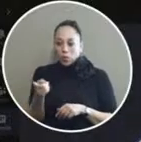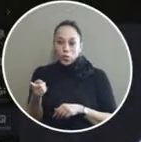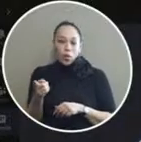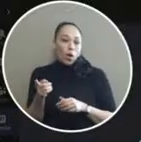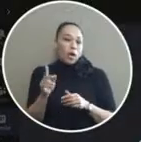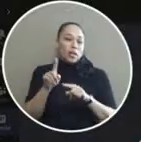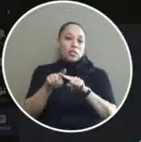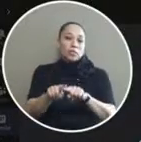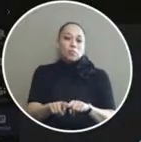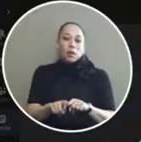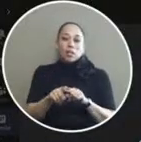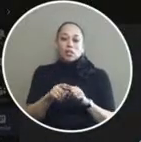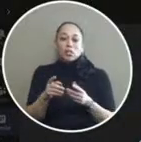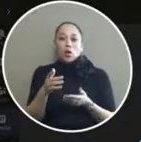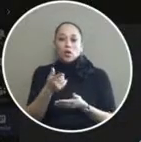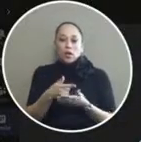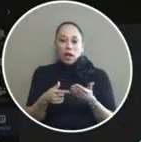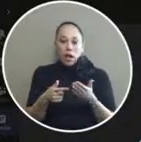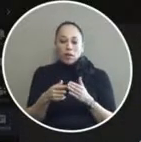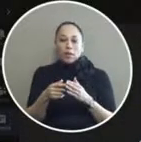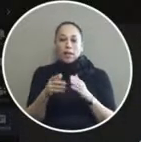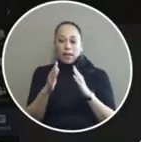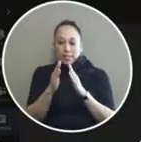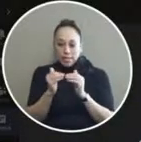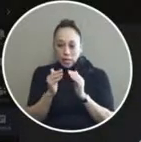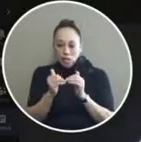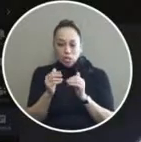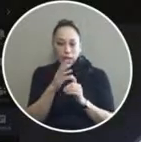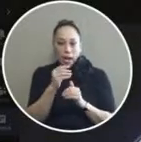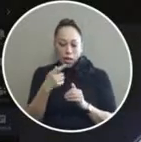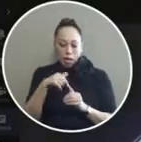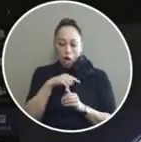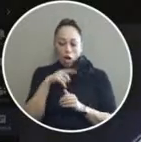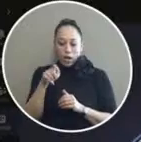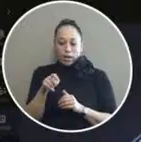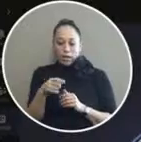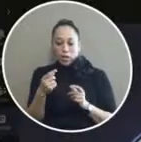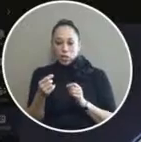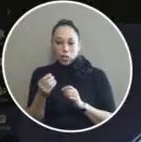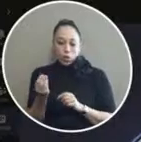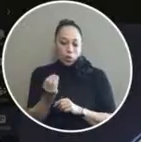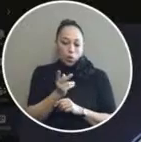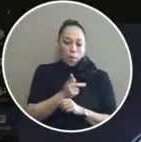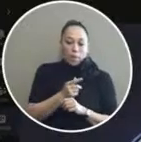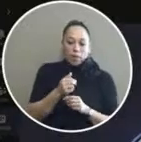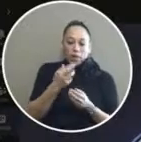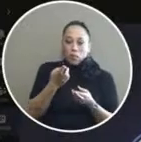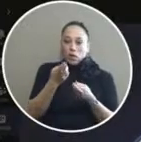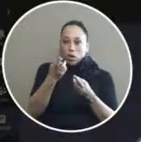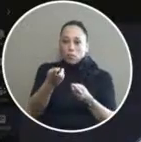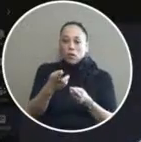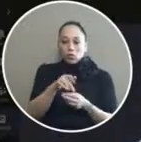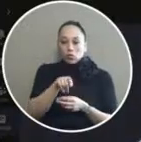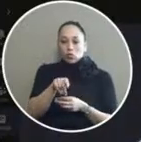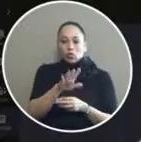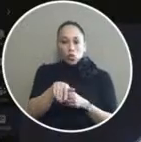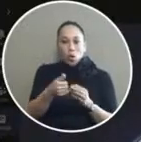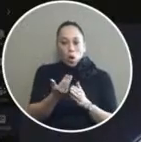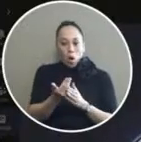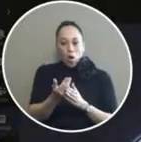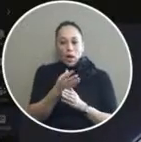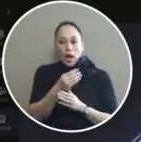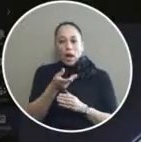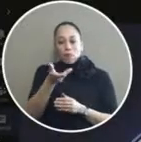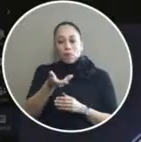is based on existing council sessions and our need to be able to bring back the recommendations to you all